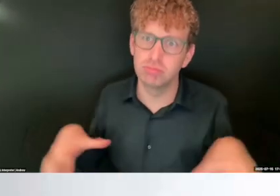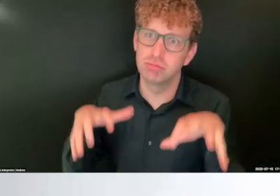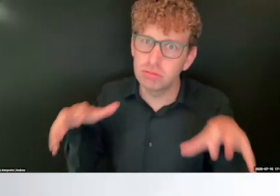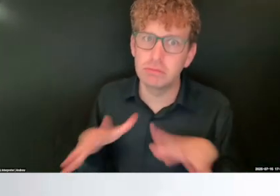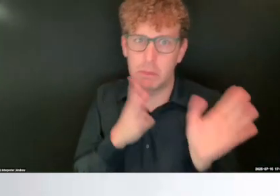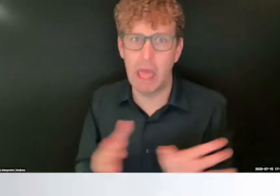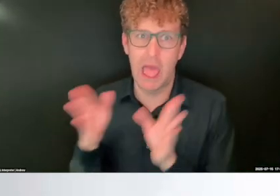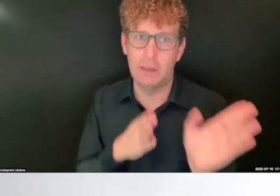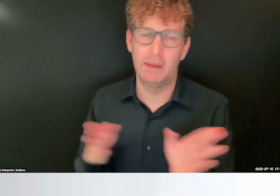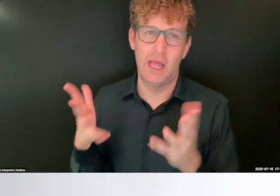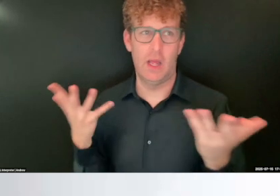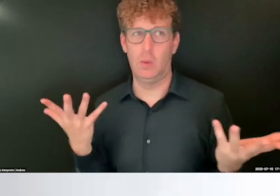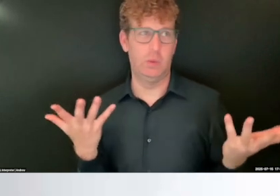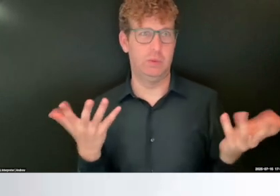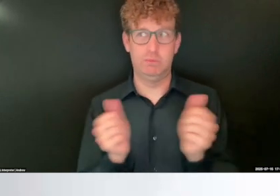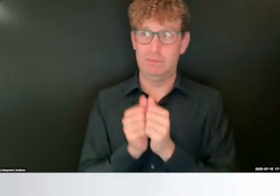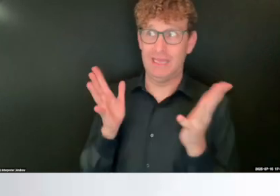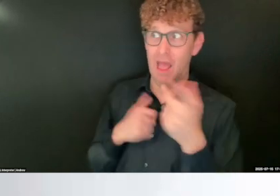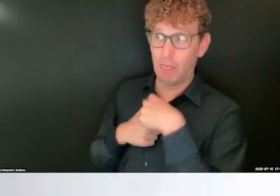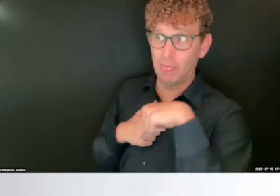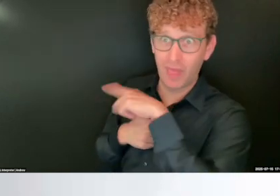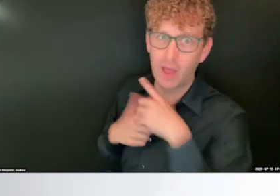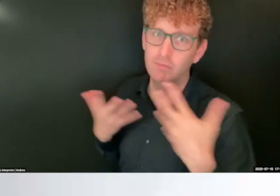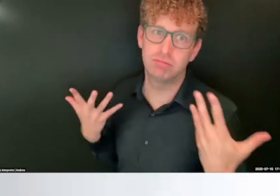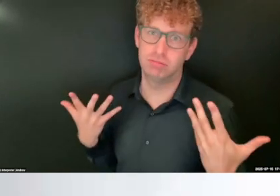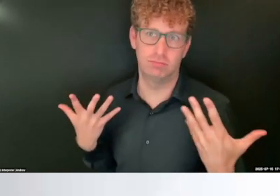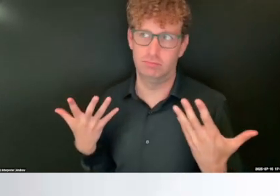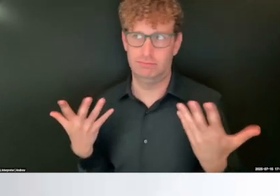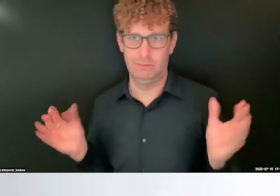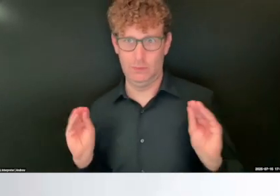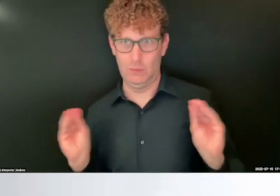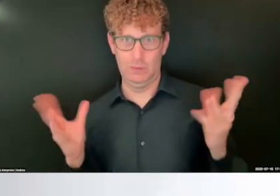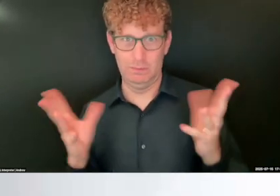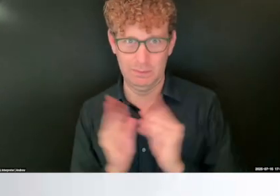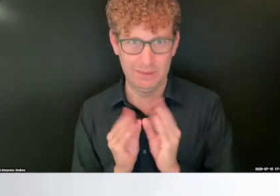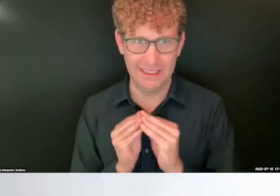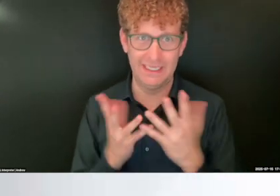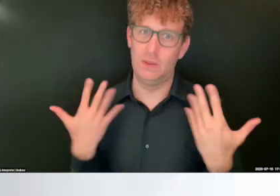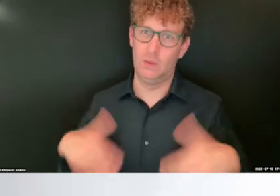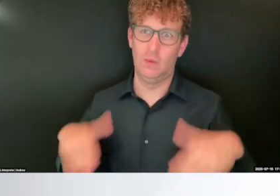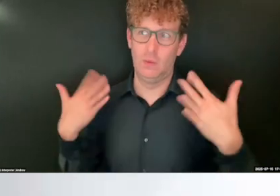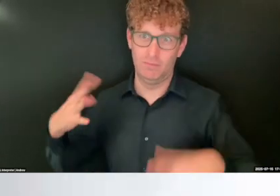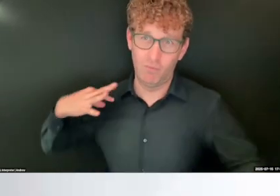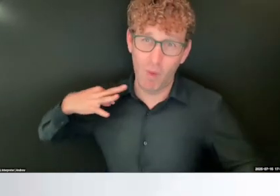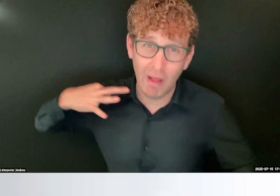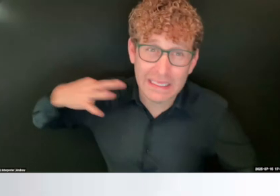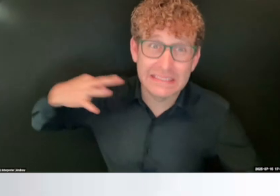these meetings with such consistency if it wasn't for all the volunteers from CARB staff.